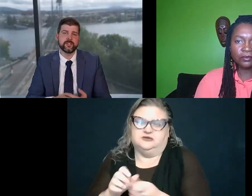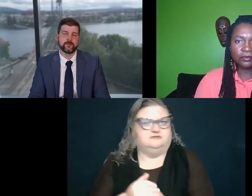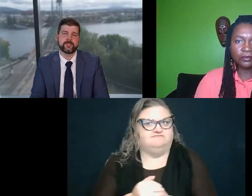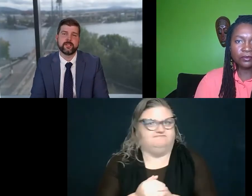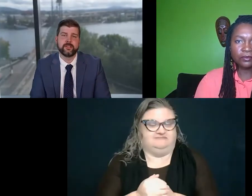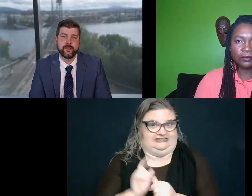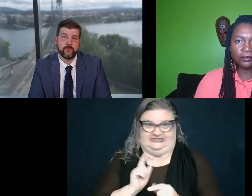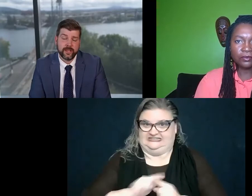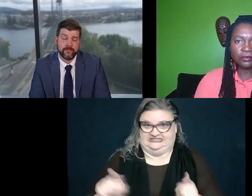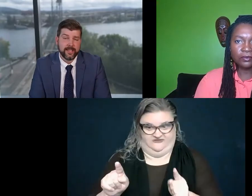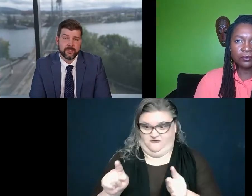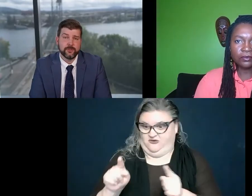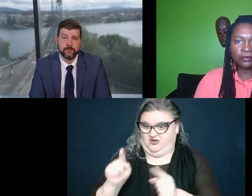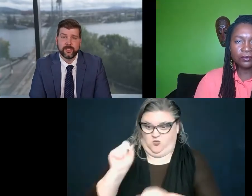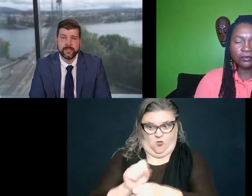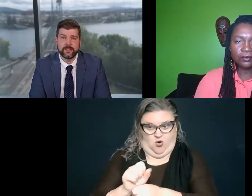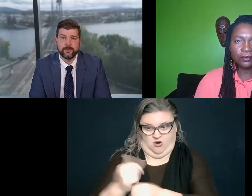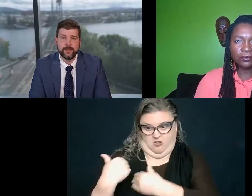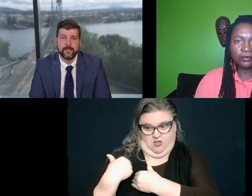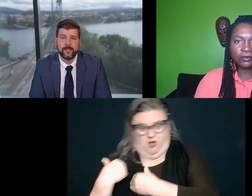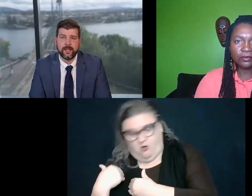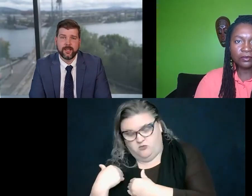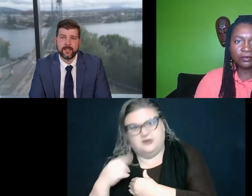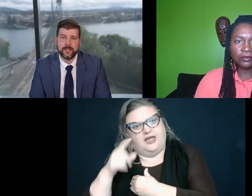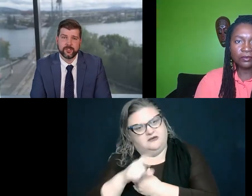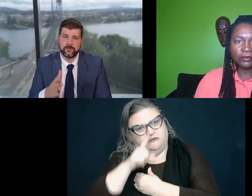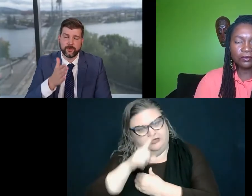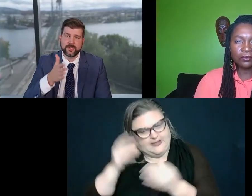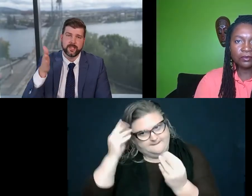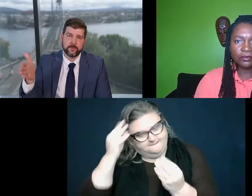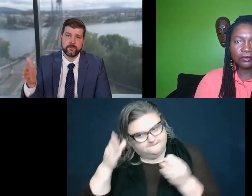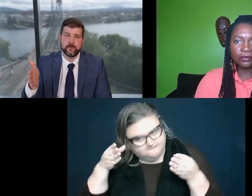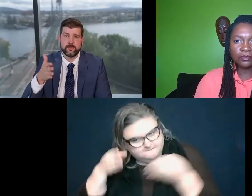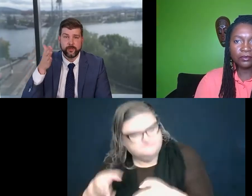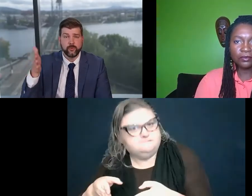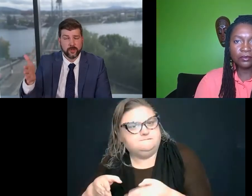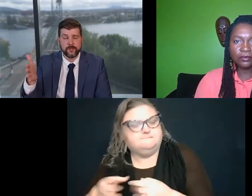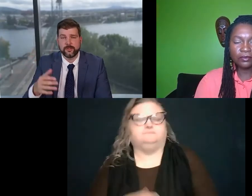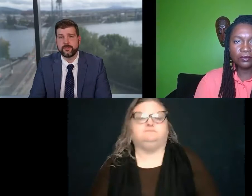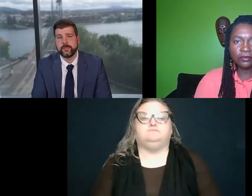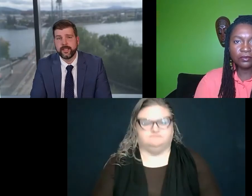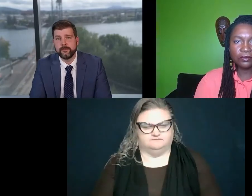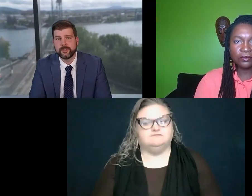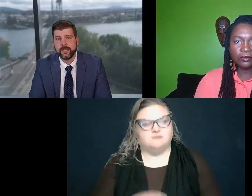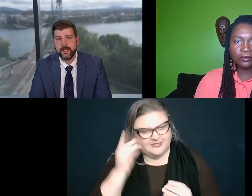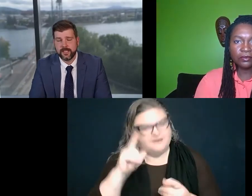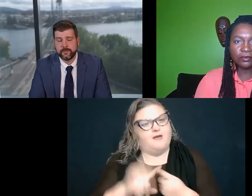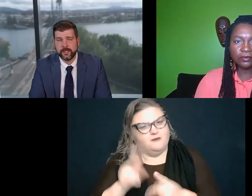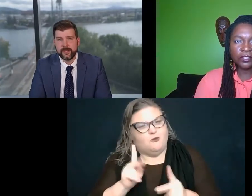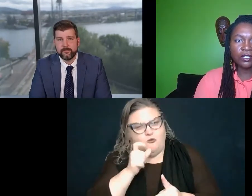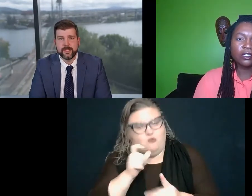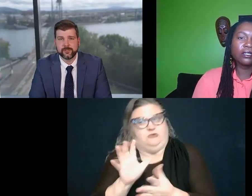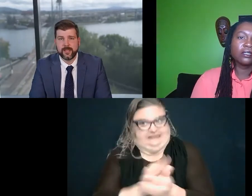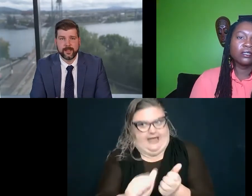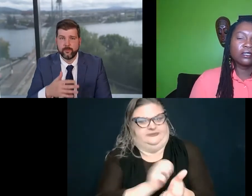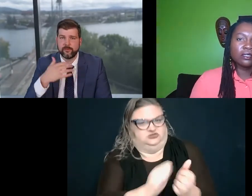and resource that we have had to put into and just focusing on the people who were doing damage has been